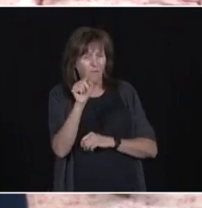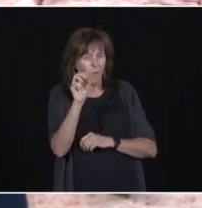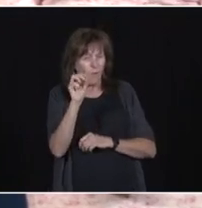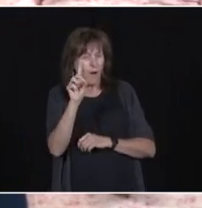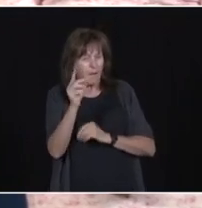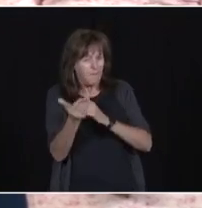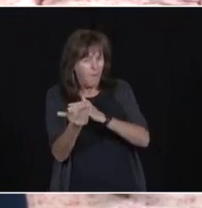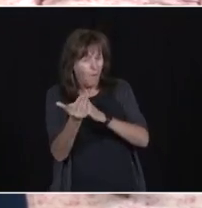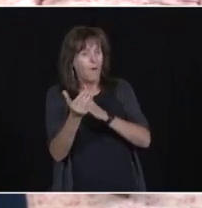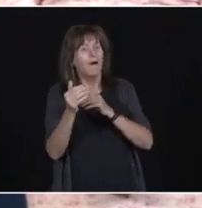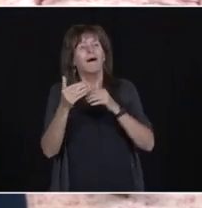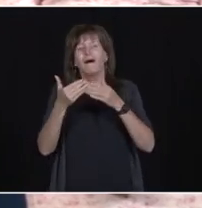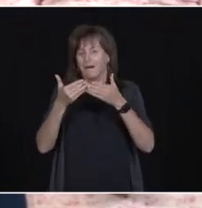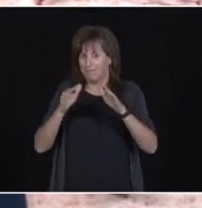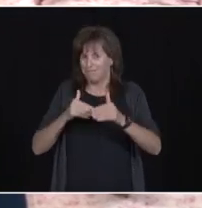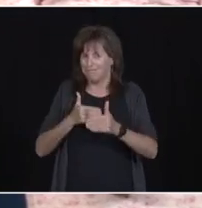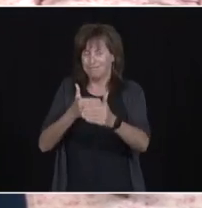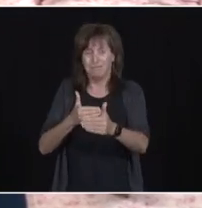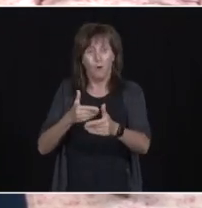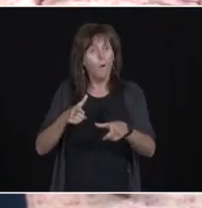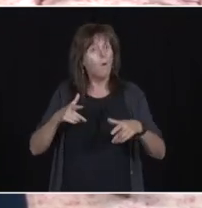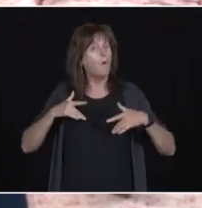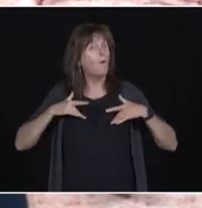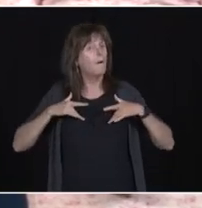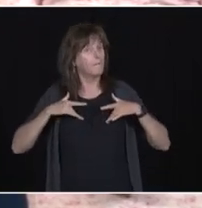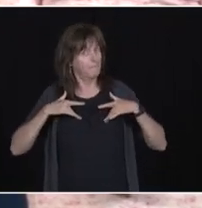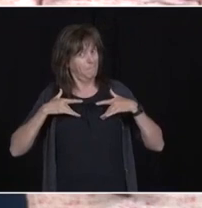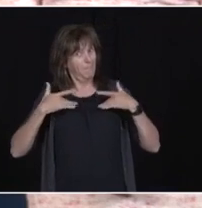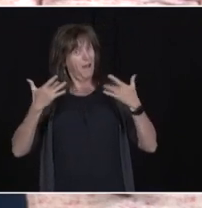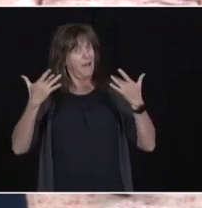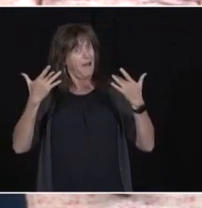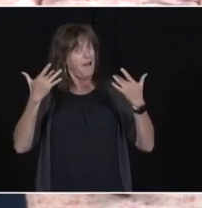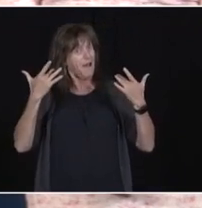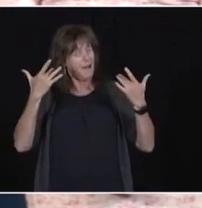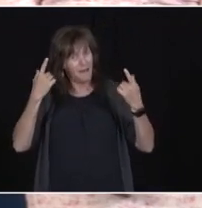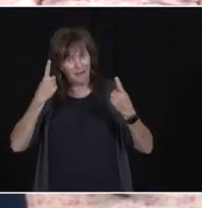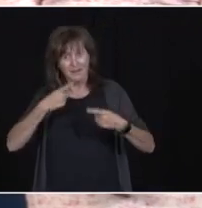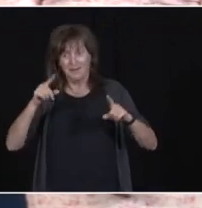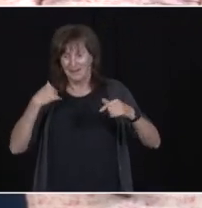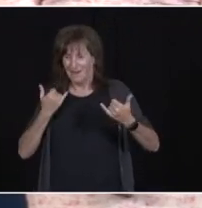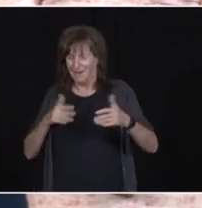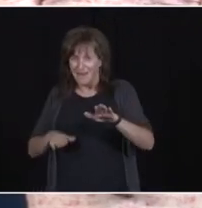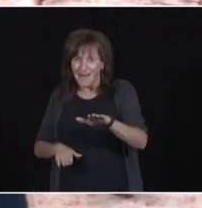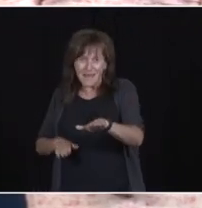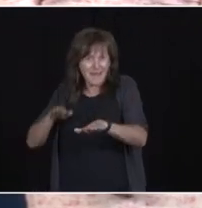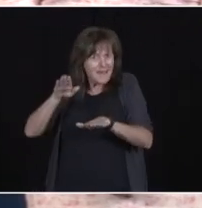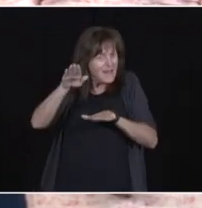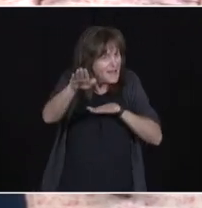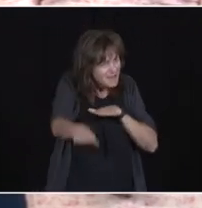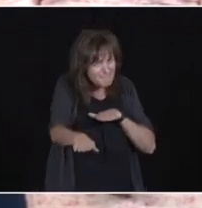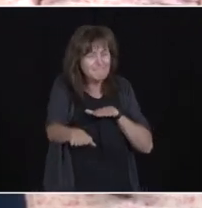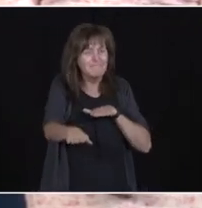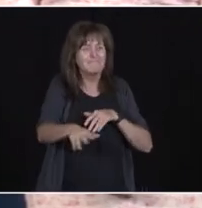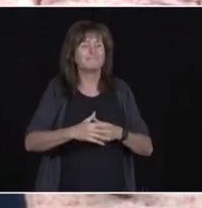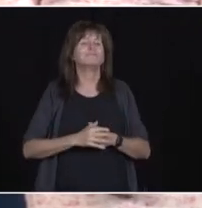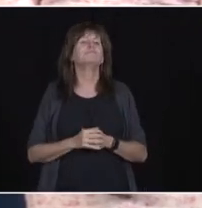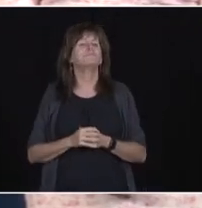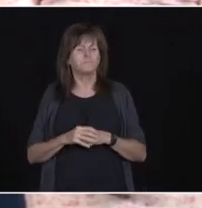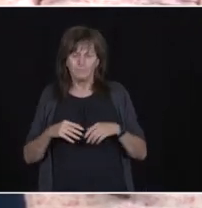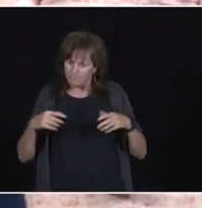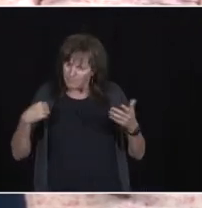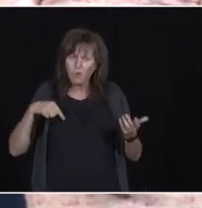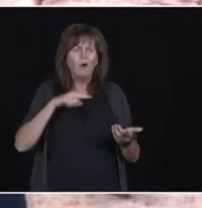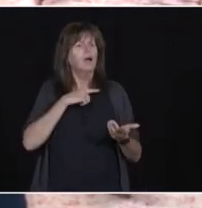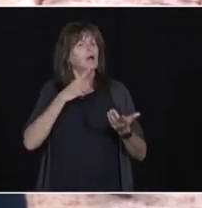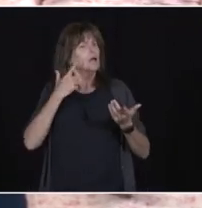news. It's another massive step forward. My friends, we've made incredible progress. But